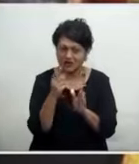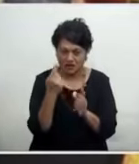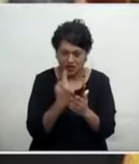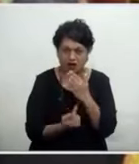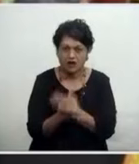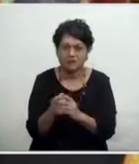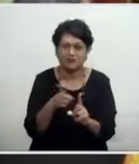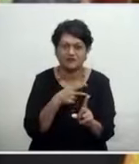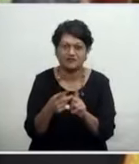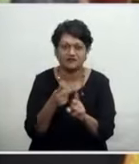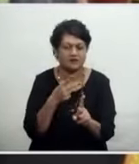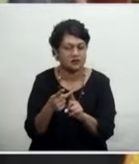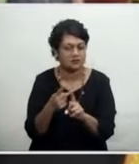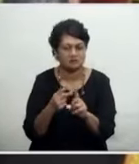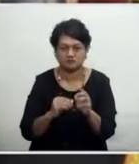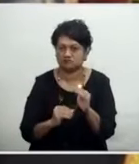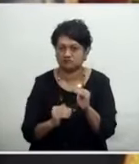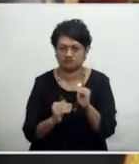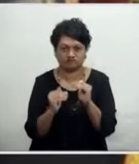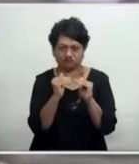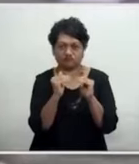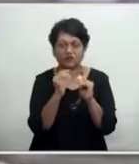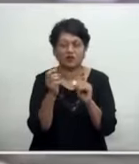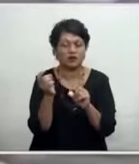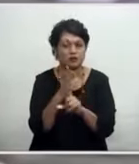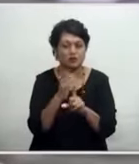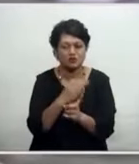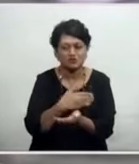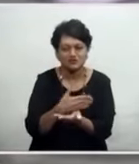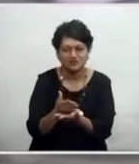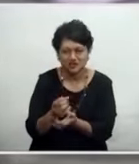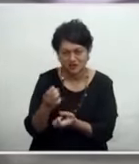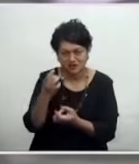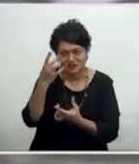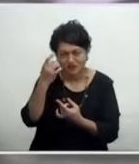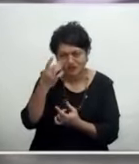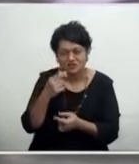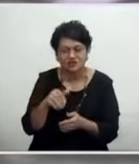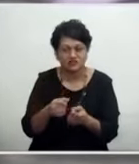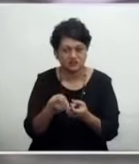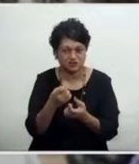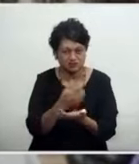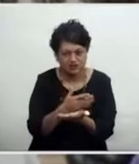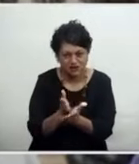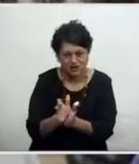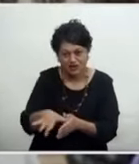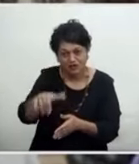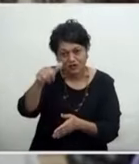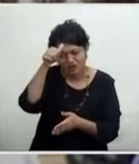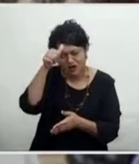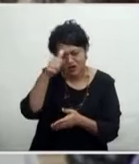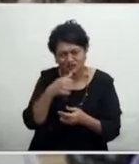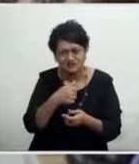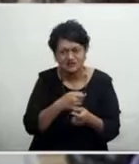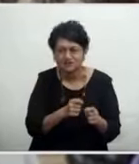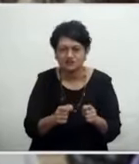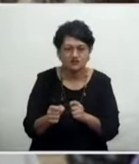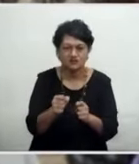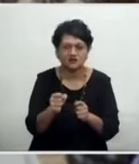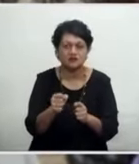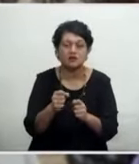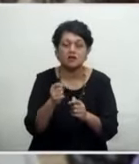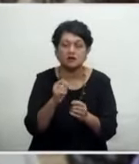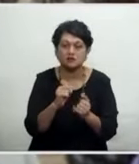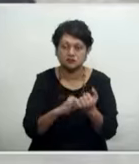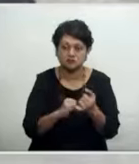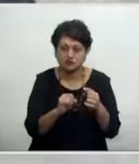average, so it's quite high. So it's important that we share information, we share knowledge, we share strategies. A representative from the Solomon Islands